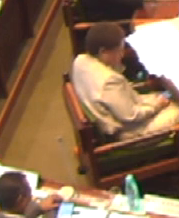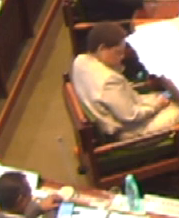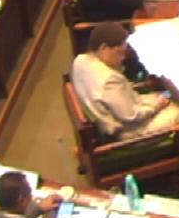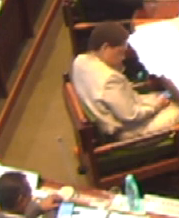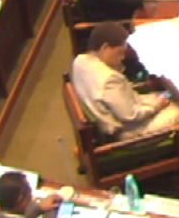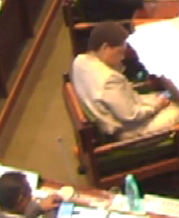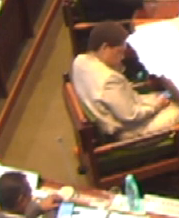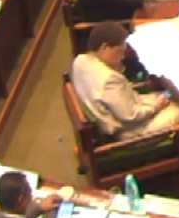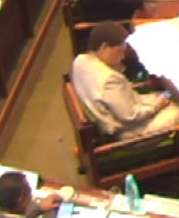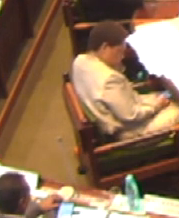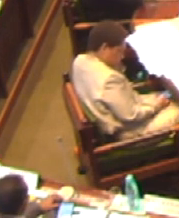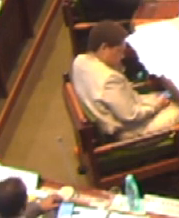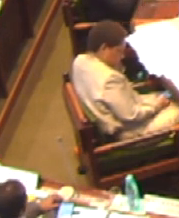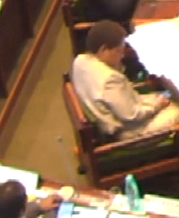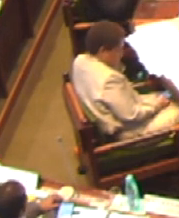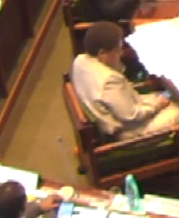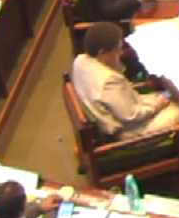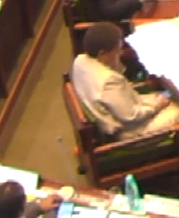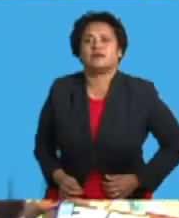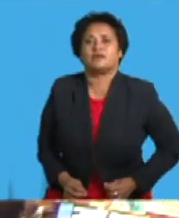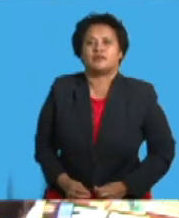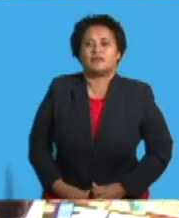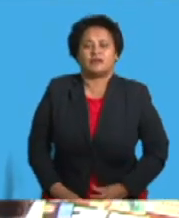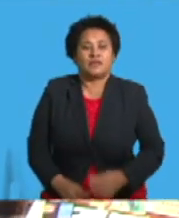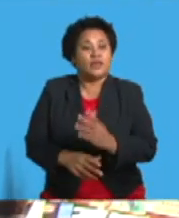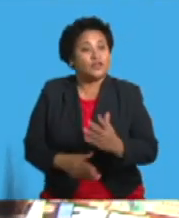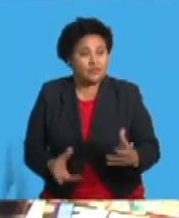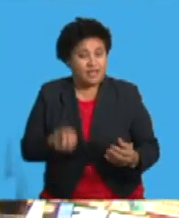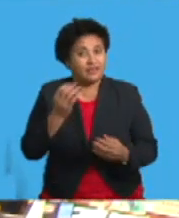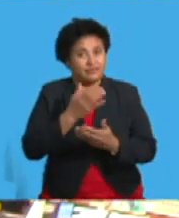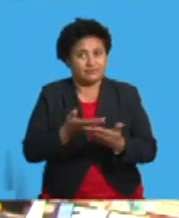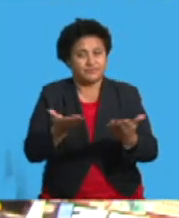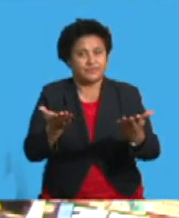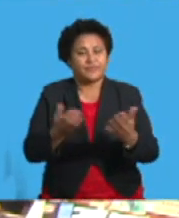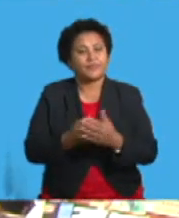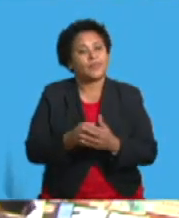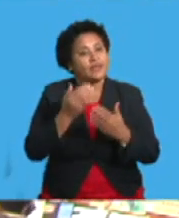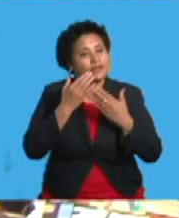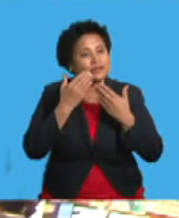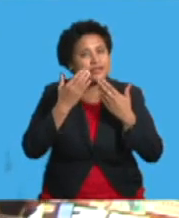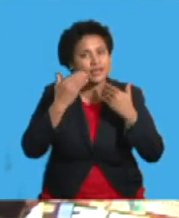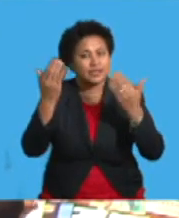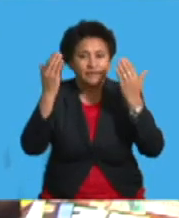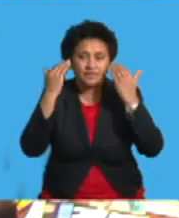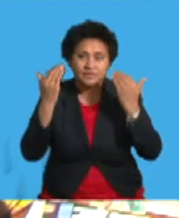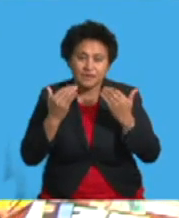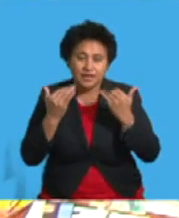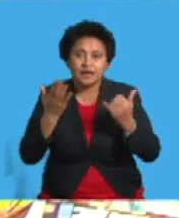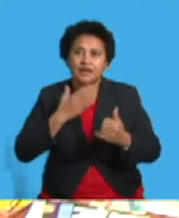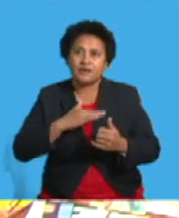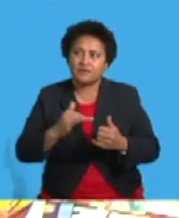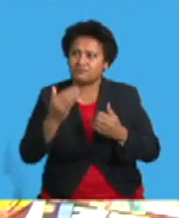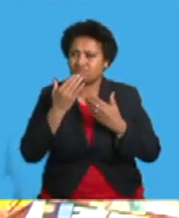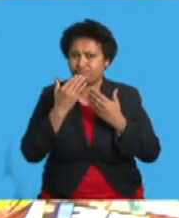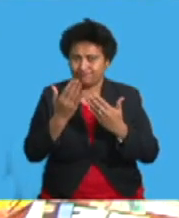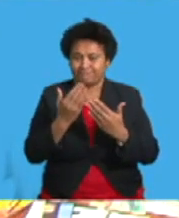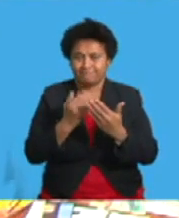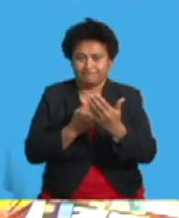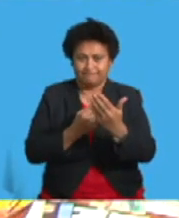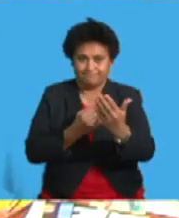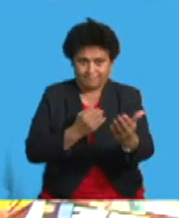Minister, you have the floor. Thank you, Mr. Speaker. So, Mr. Speaker, I'd like to thank the Honourable Member for this